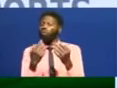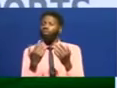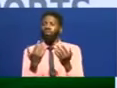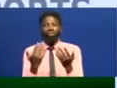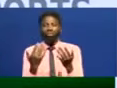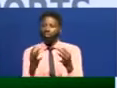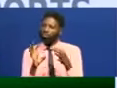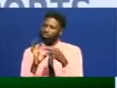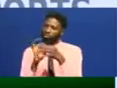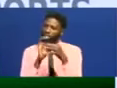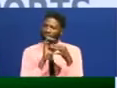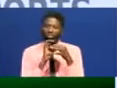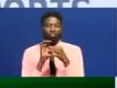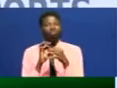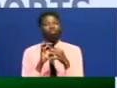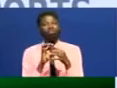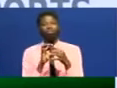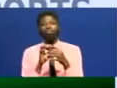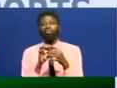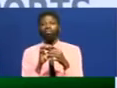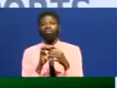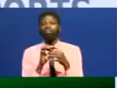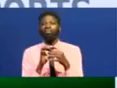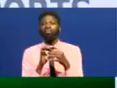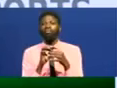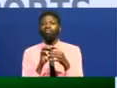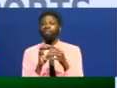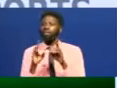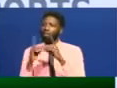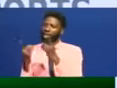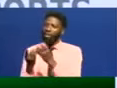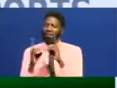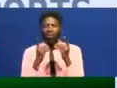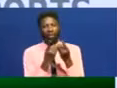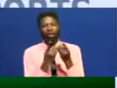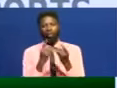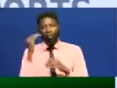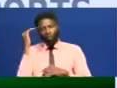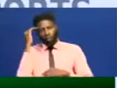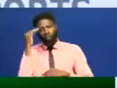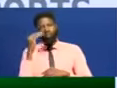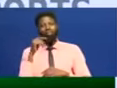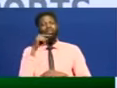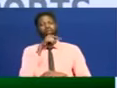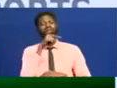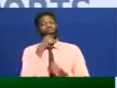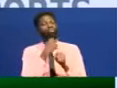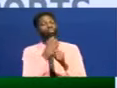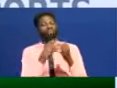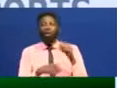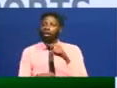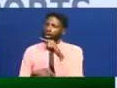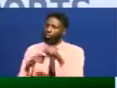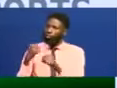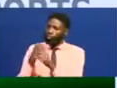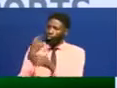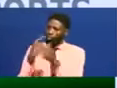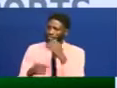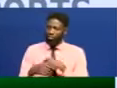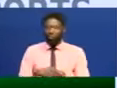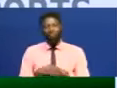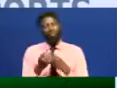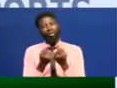knows what the left hand of government is about, where it is all hands on deck, one for all and all for